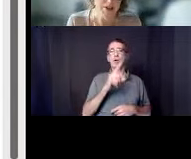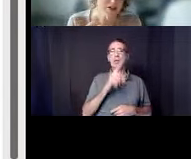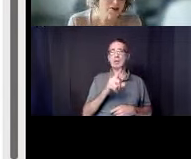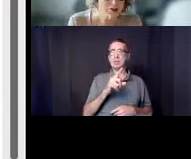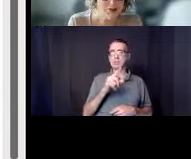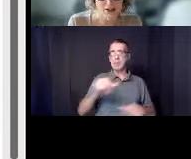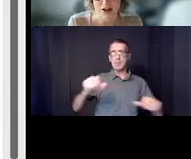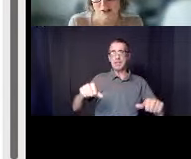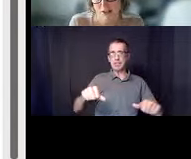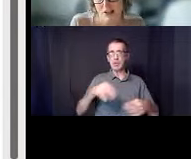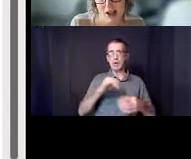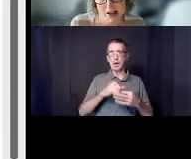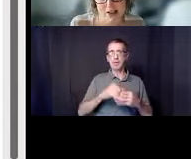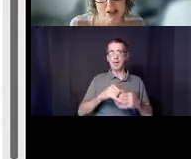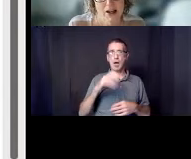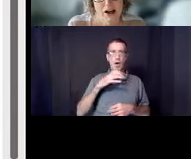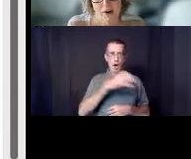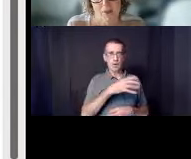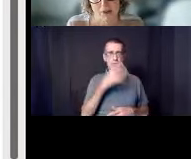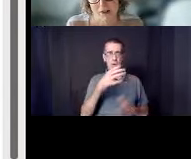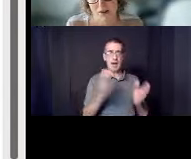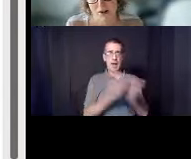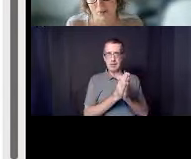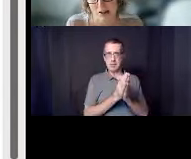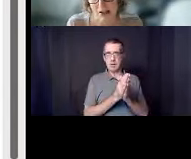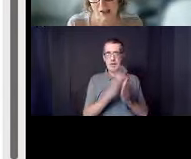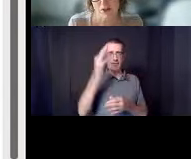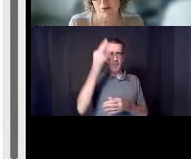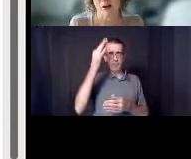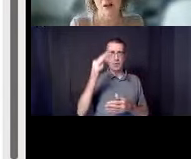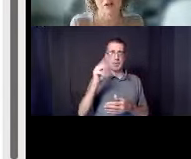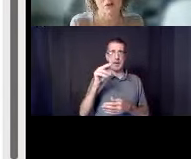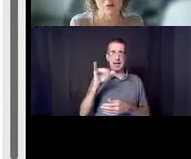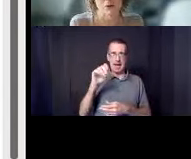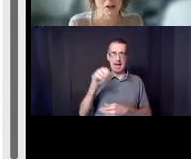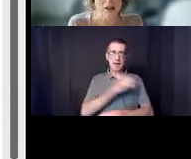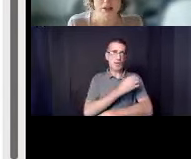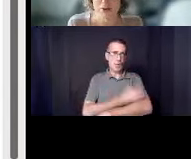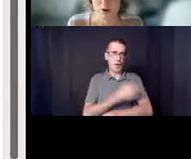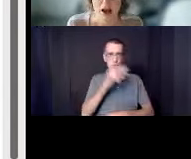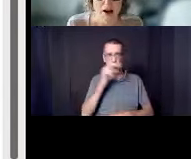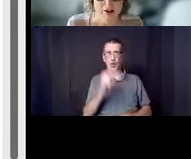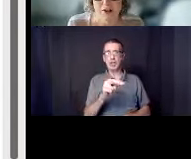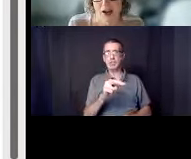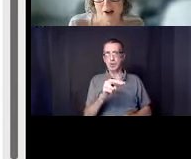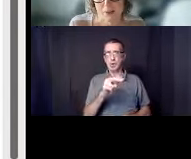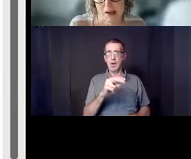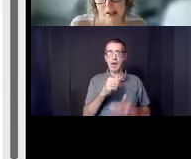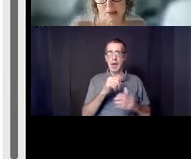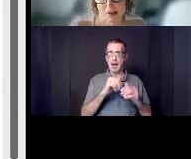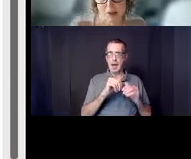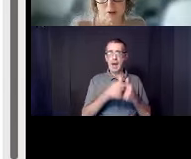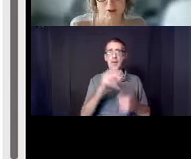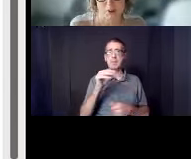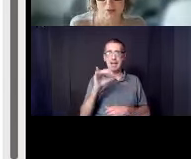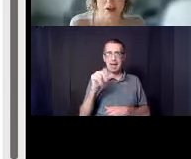the potential that Congress is going to ask the federal Medicaid authority to look into how can